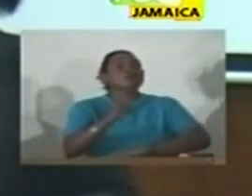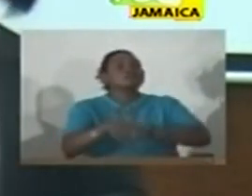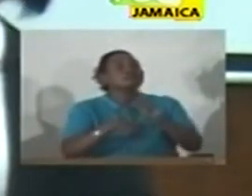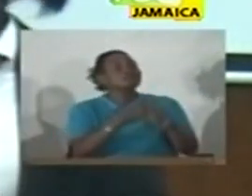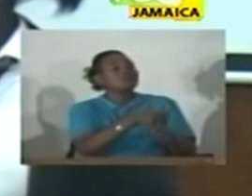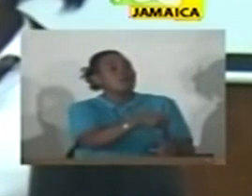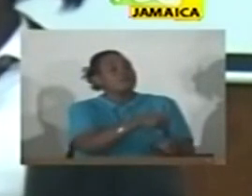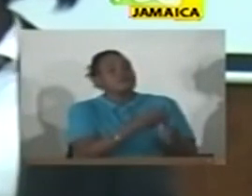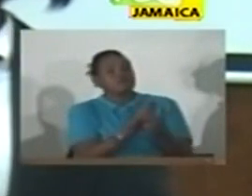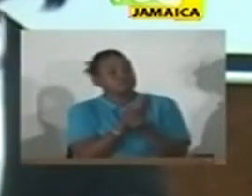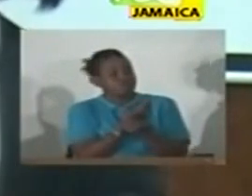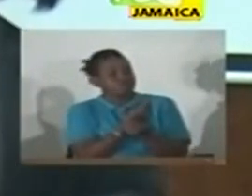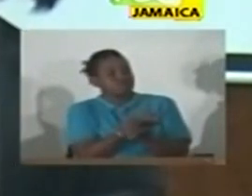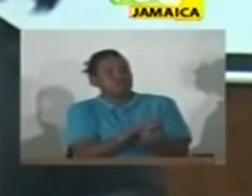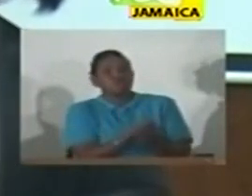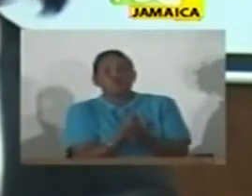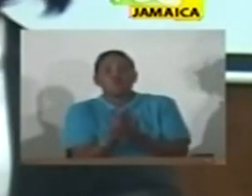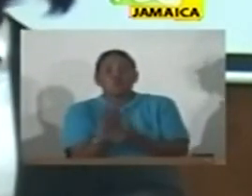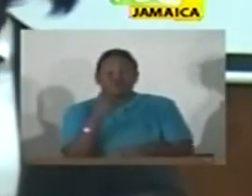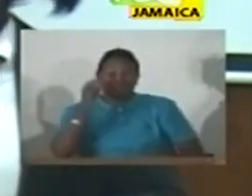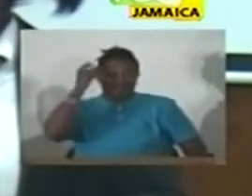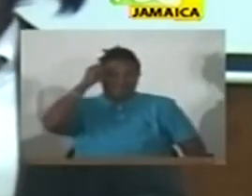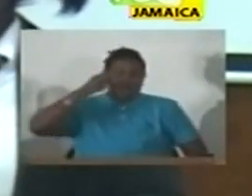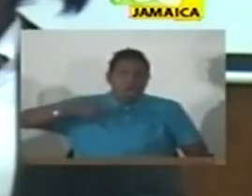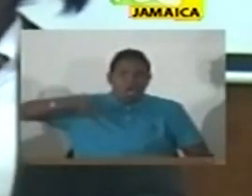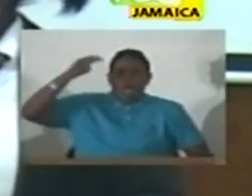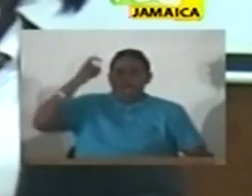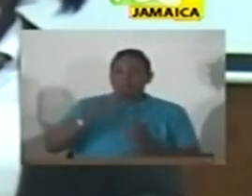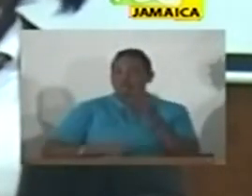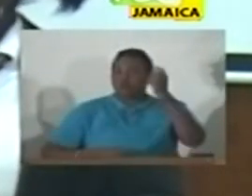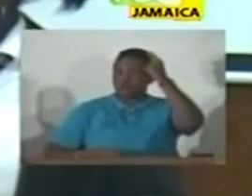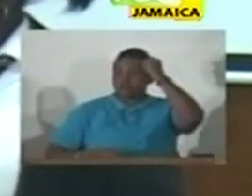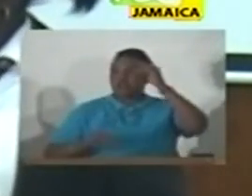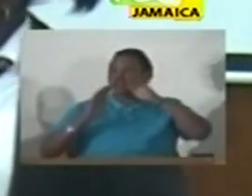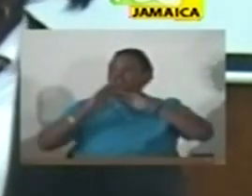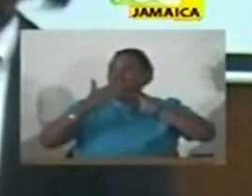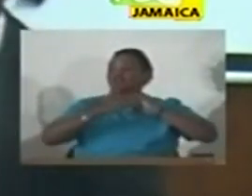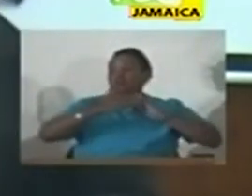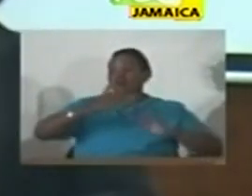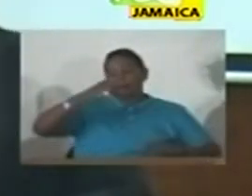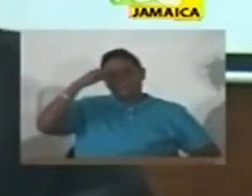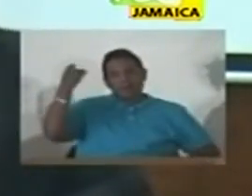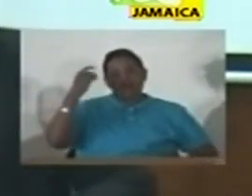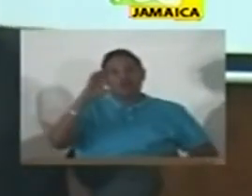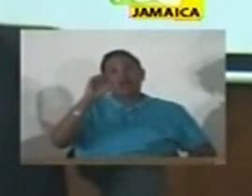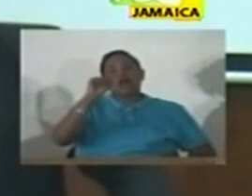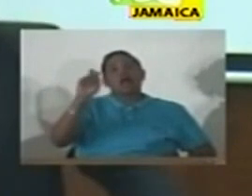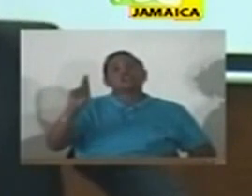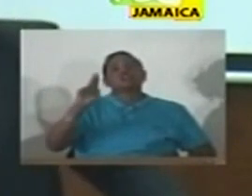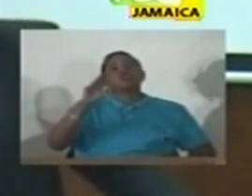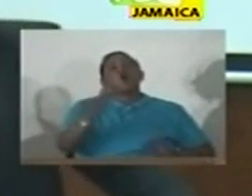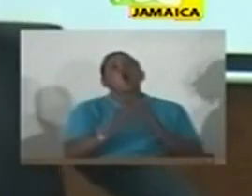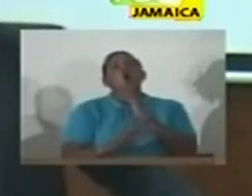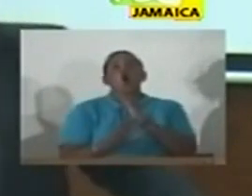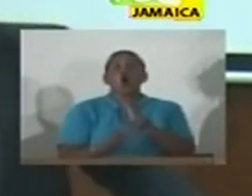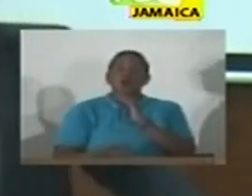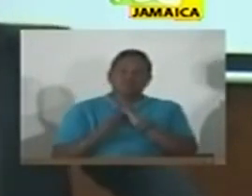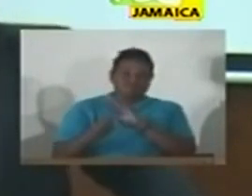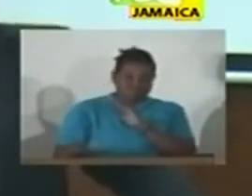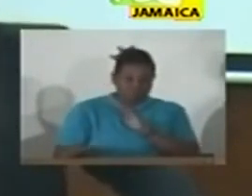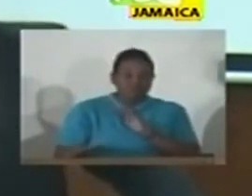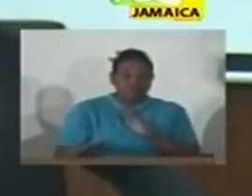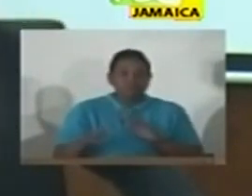and fetches a high price as Jamaica black castor. We'll be clearing